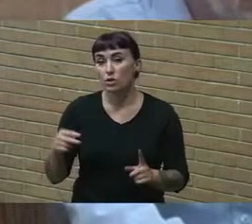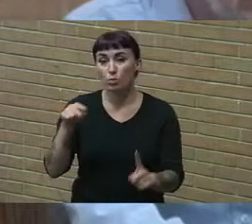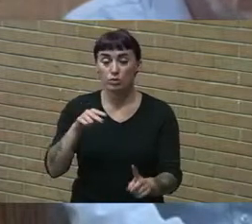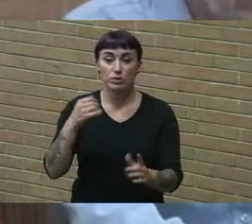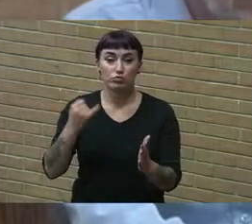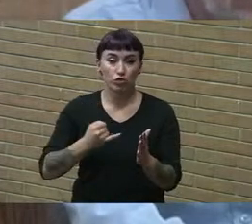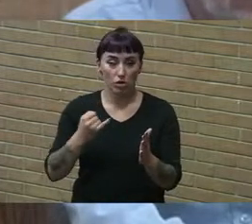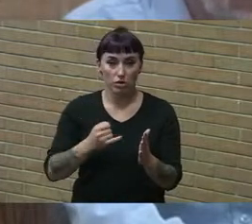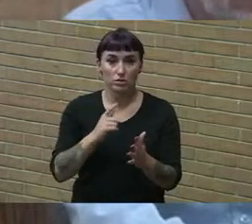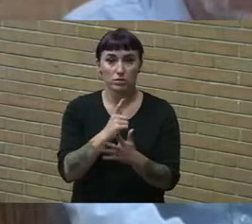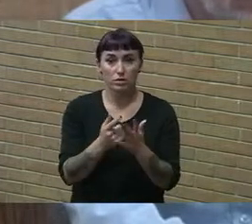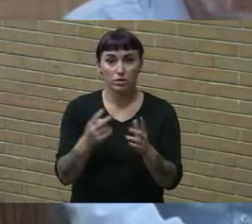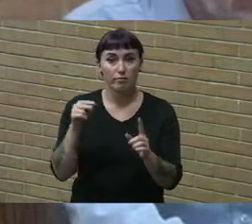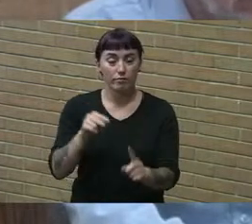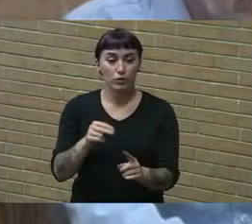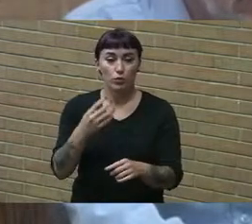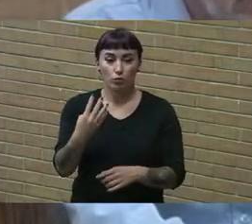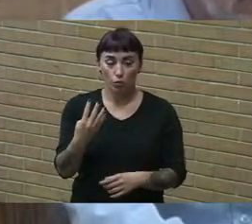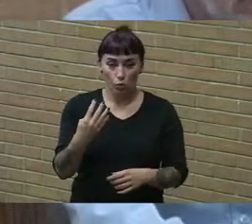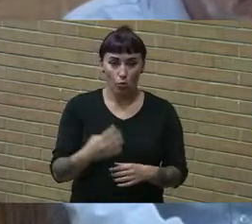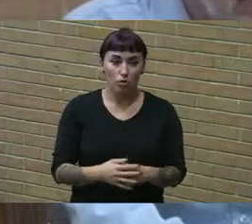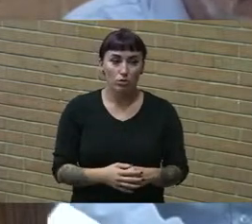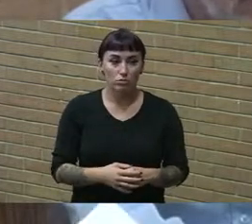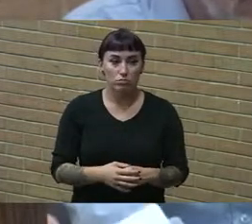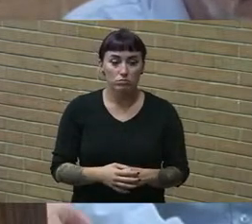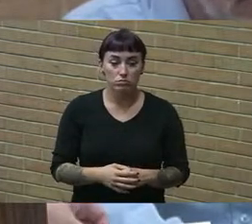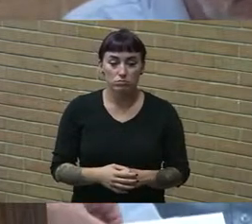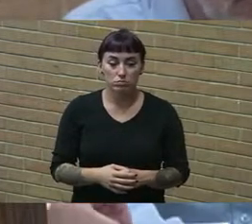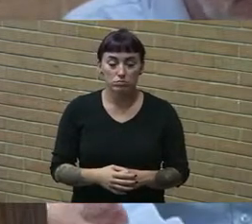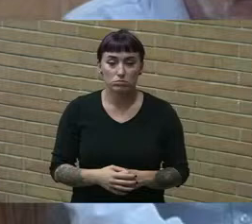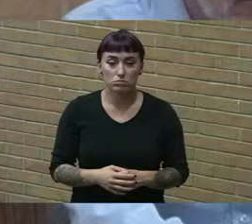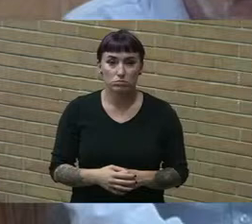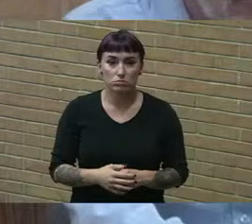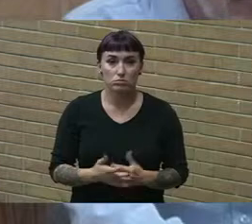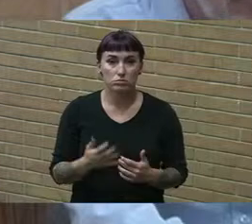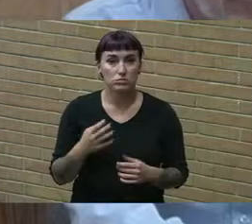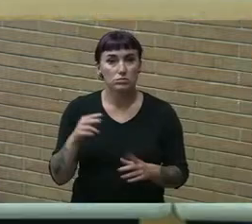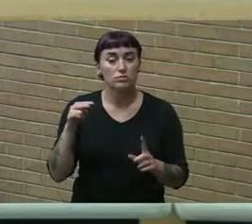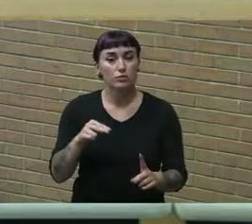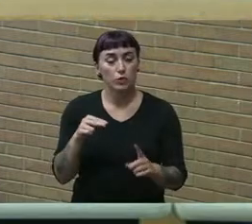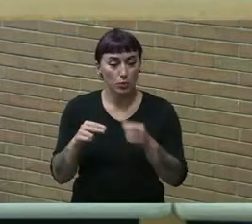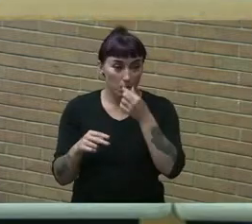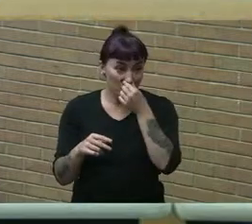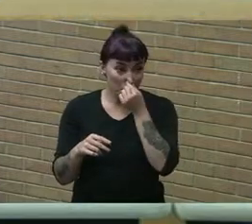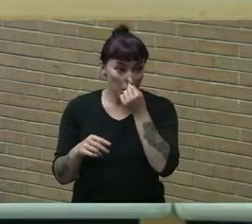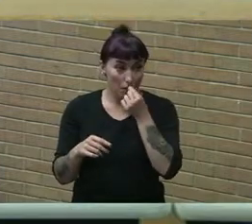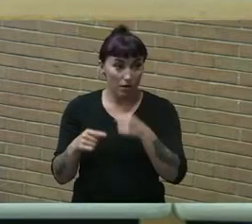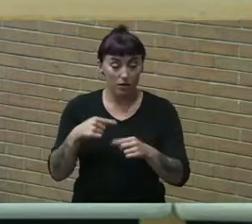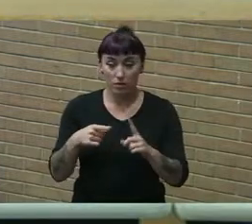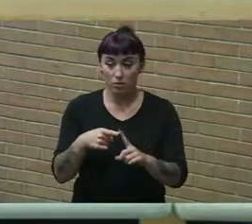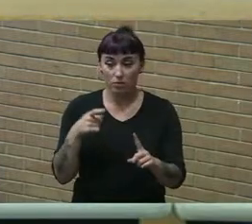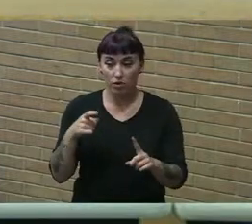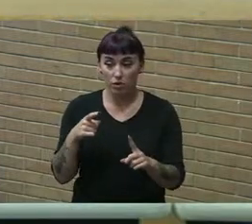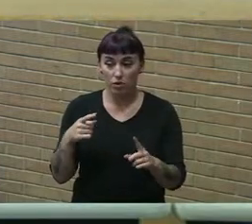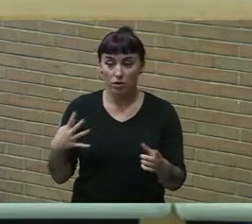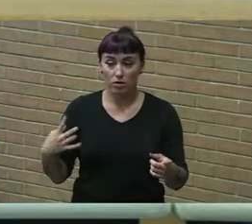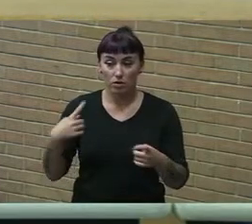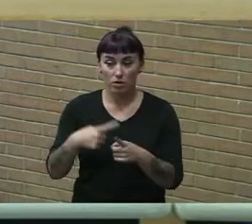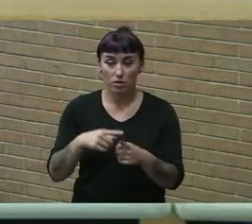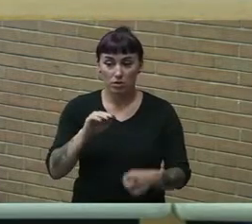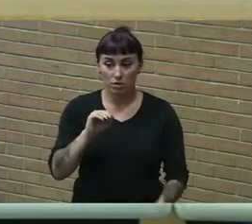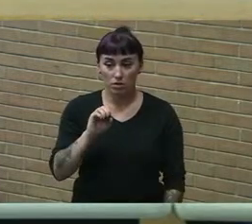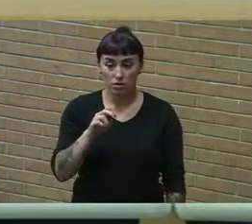in order. View 4 is a view essentially coming from the intersection of Meridian